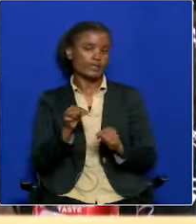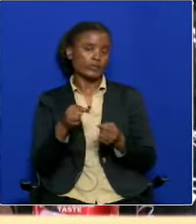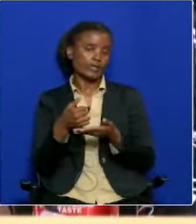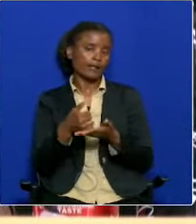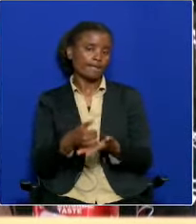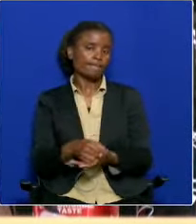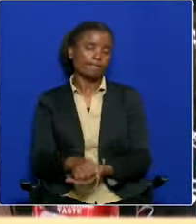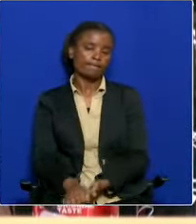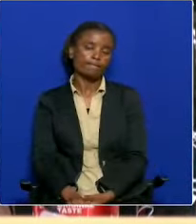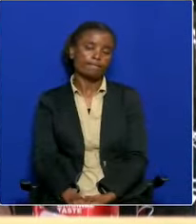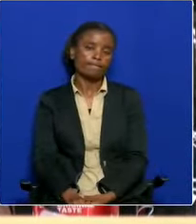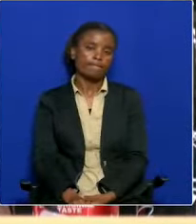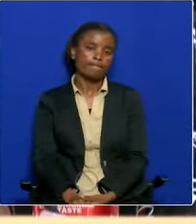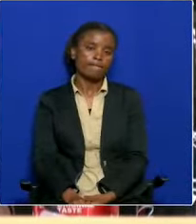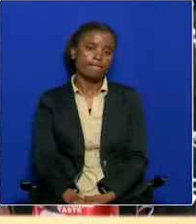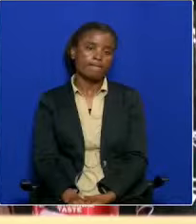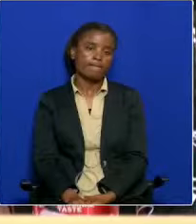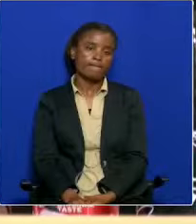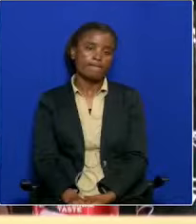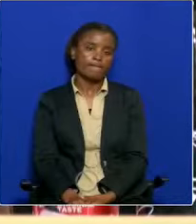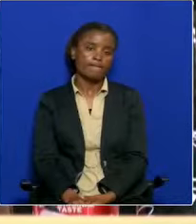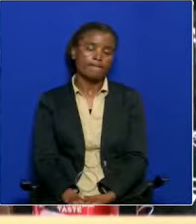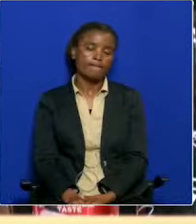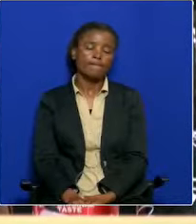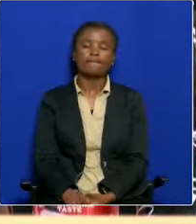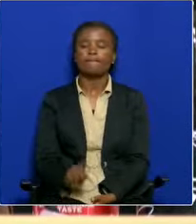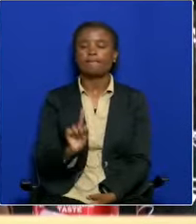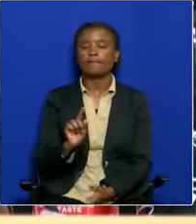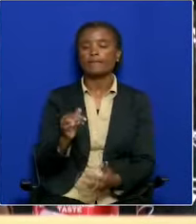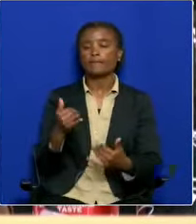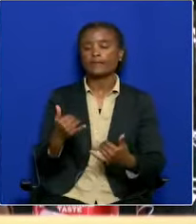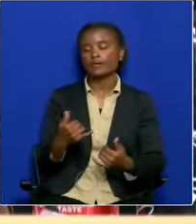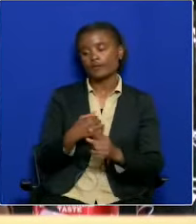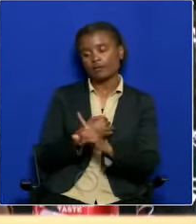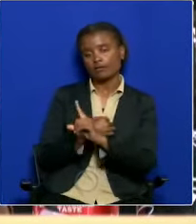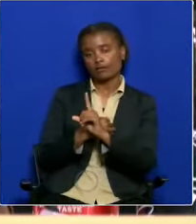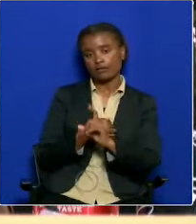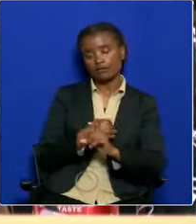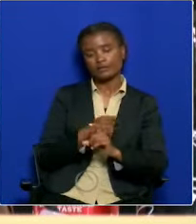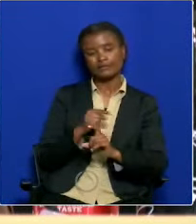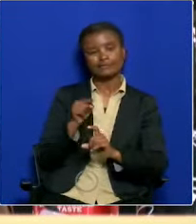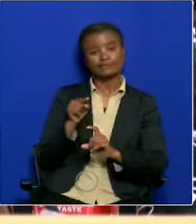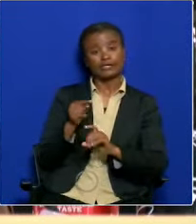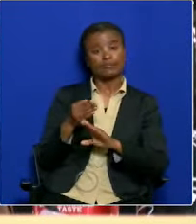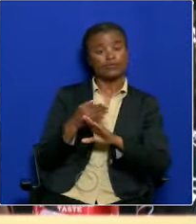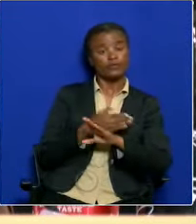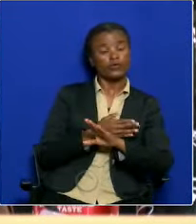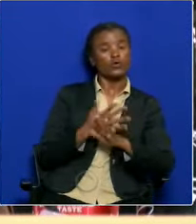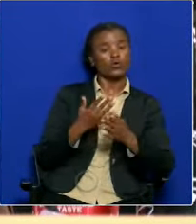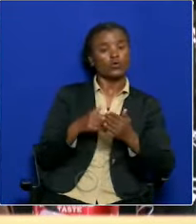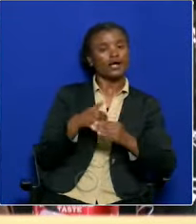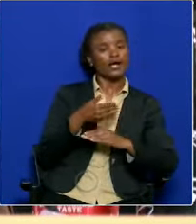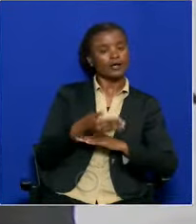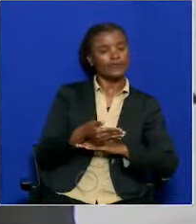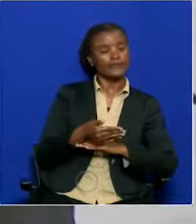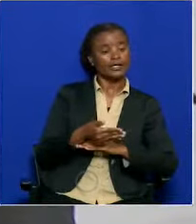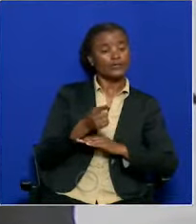So just in context, was this before or after you were at his office to repay him the 20,000?